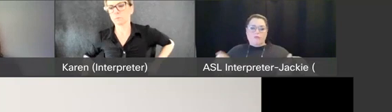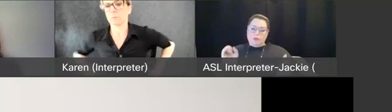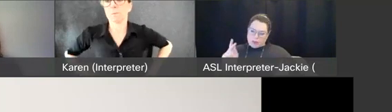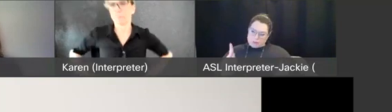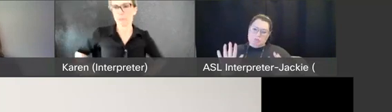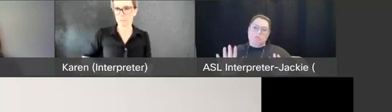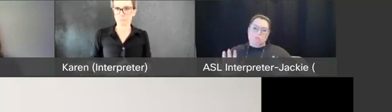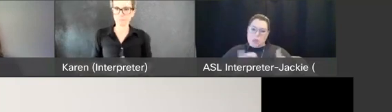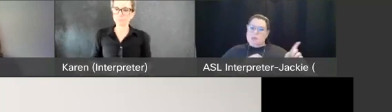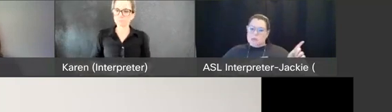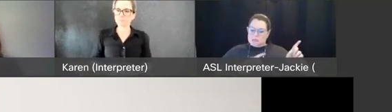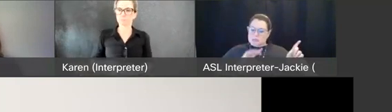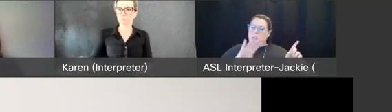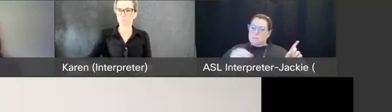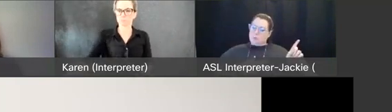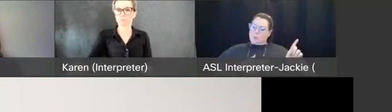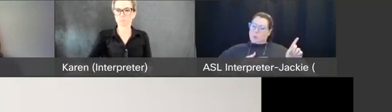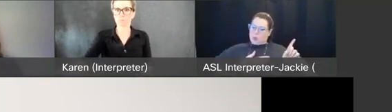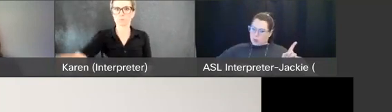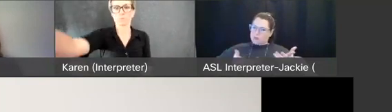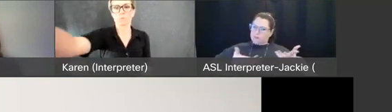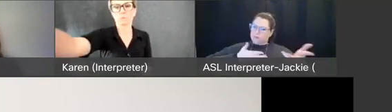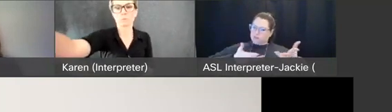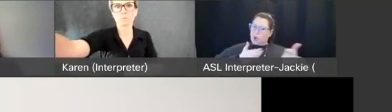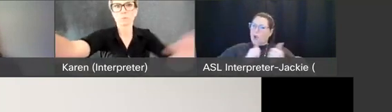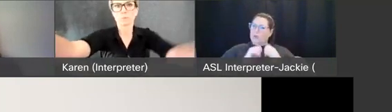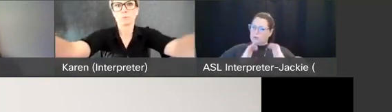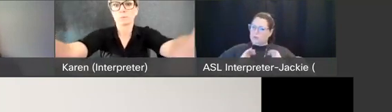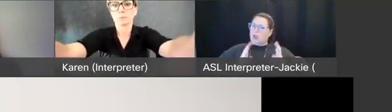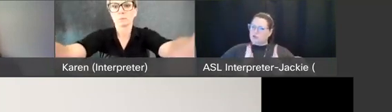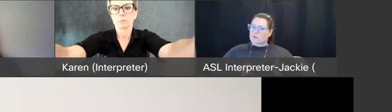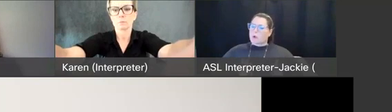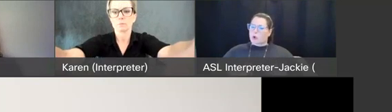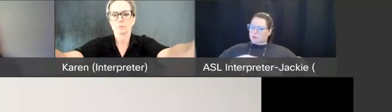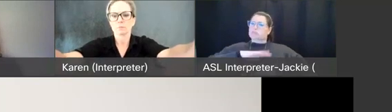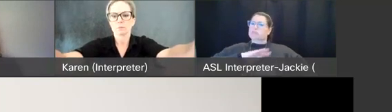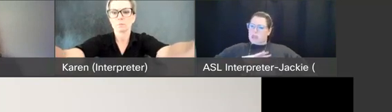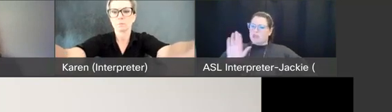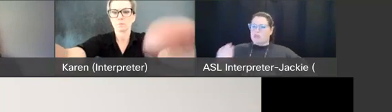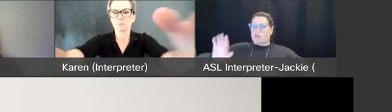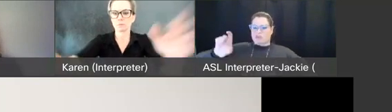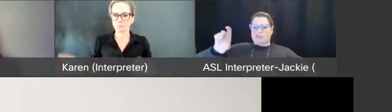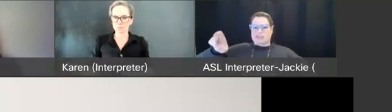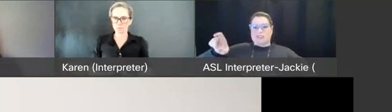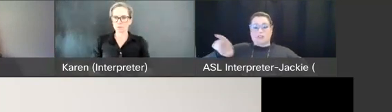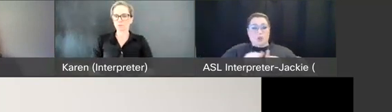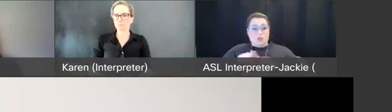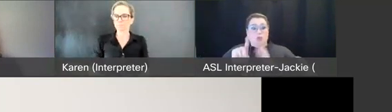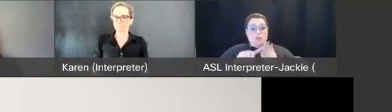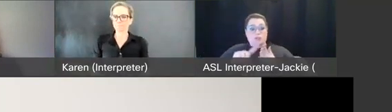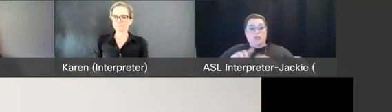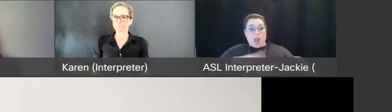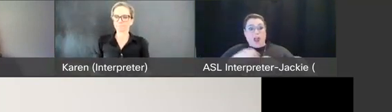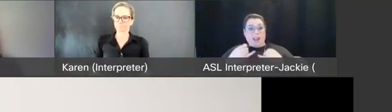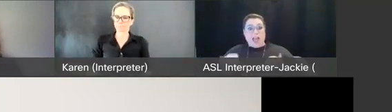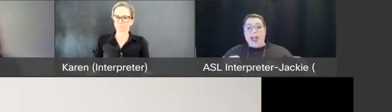will be willing to work with the customer down the road. You also want to look online. So